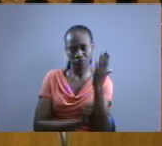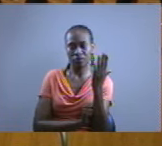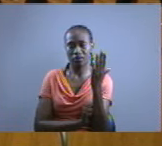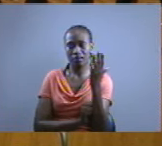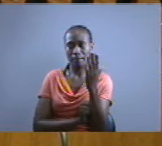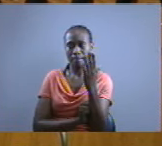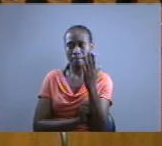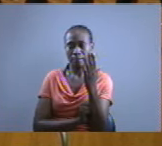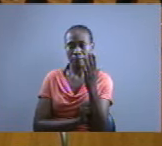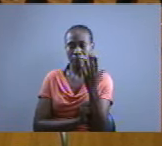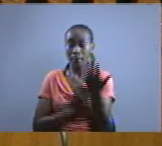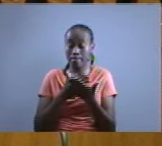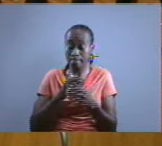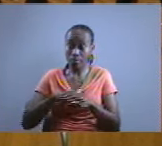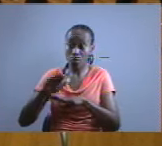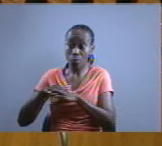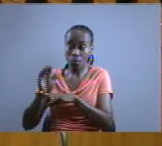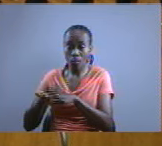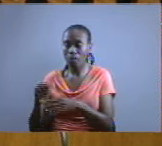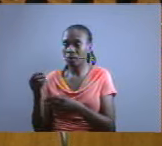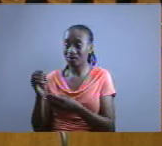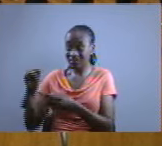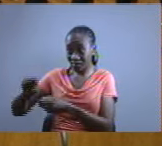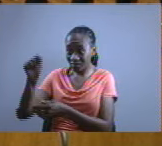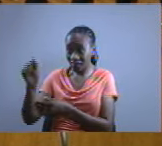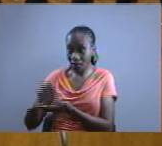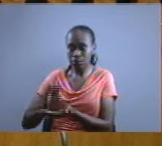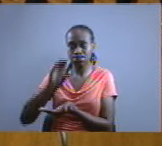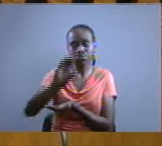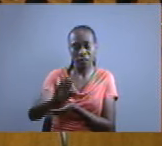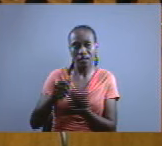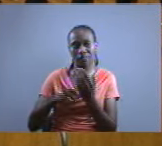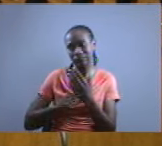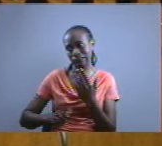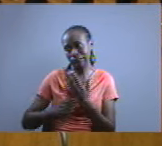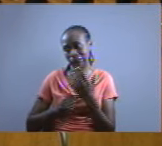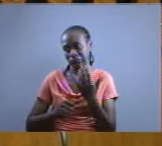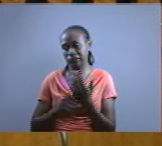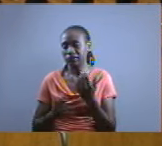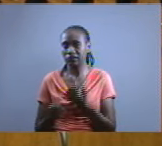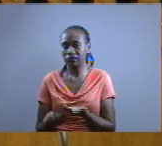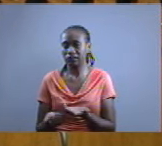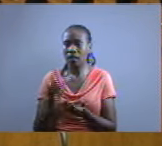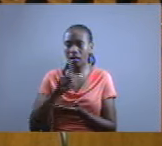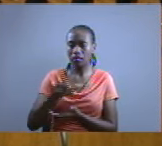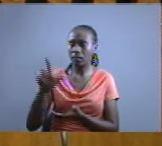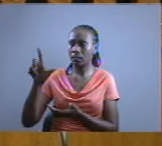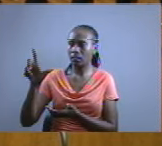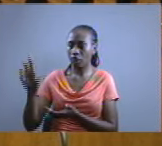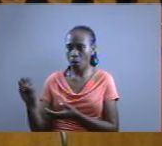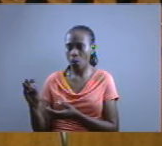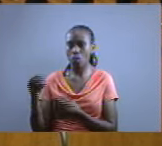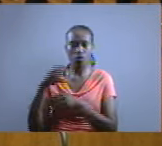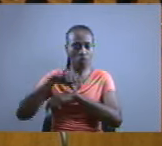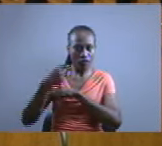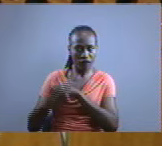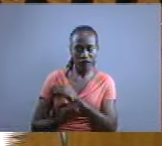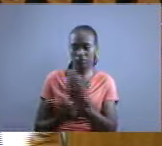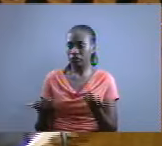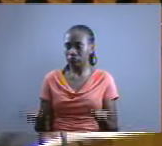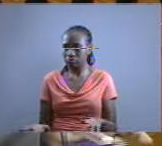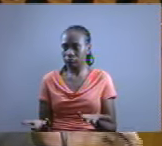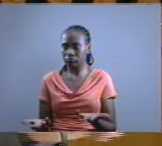in some cases, even sponsored texts on some of the ILO's recent conventions